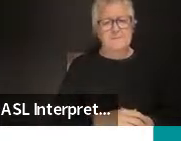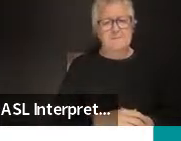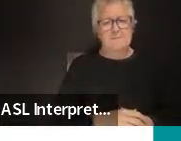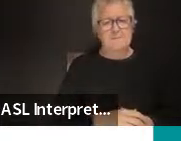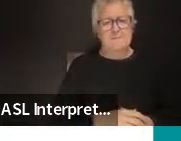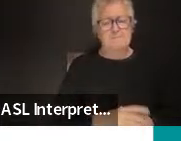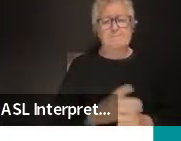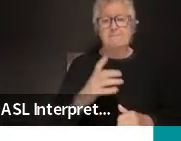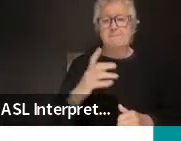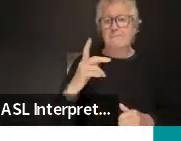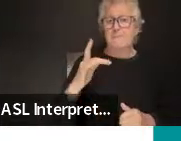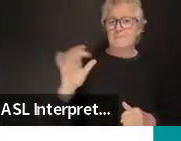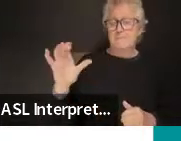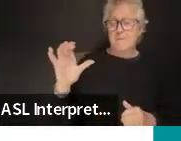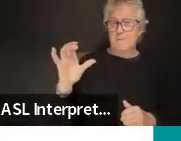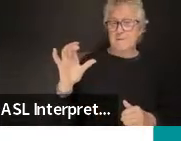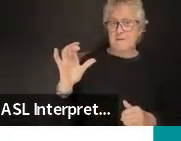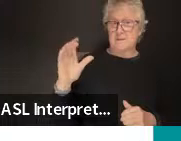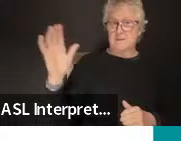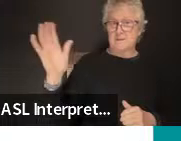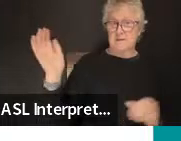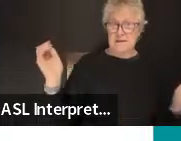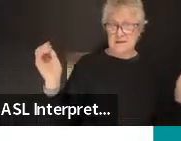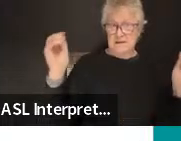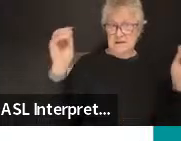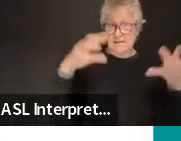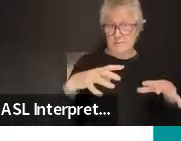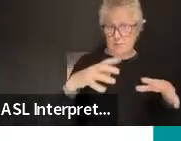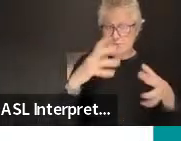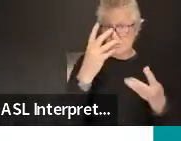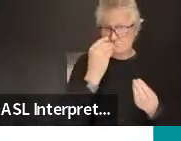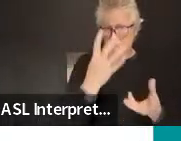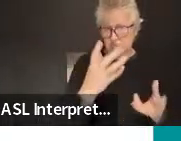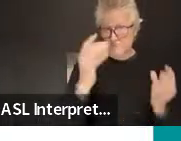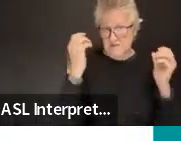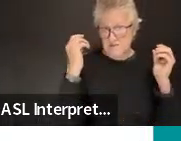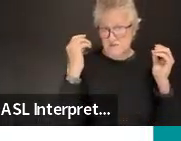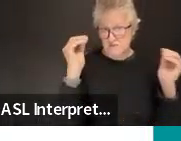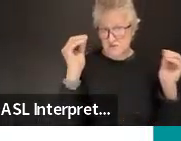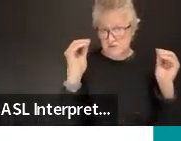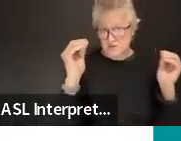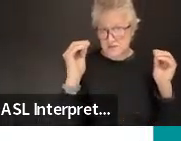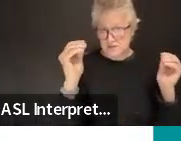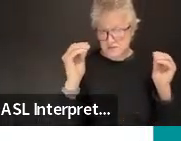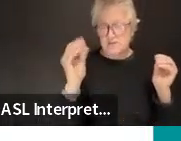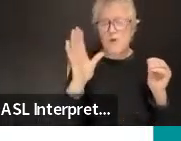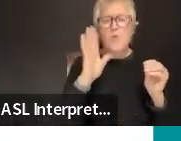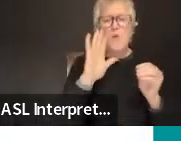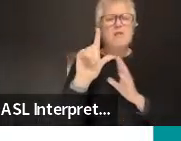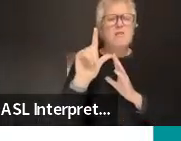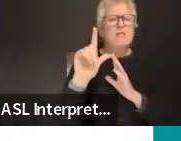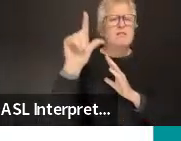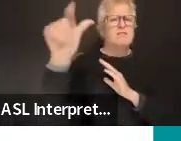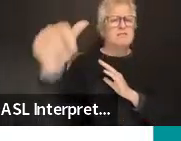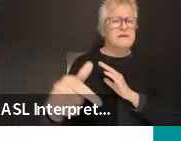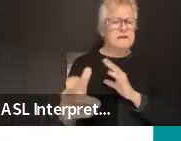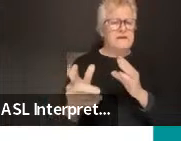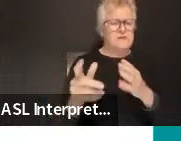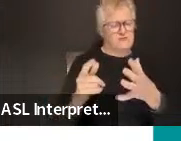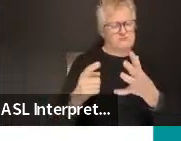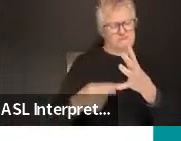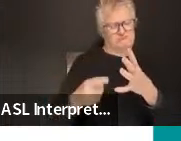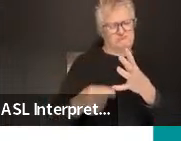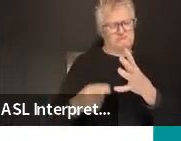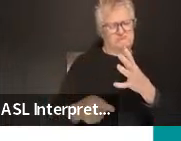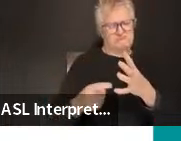Our public input instructions. There'll be an opportunity to provide brief public input later in the meeting today.